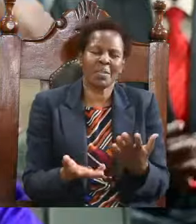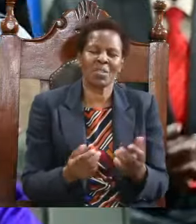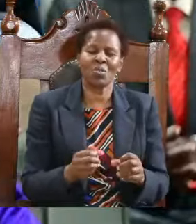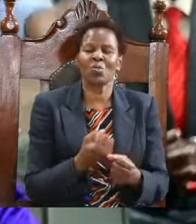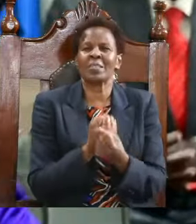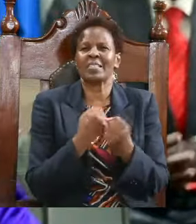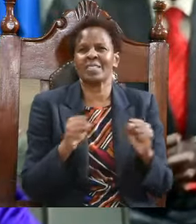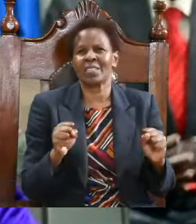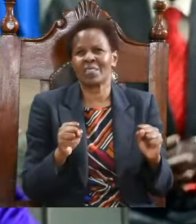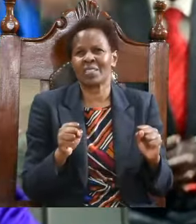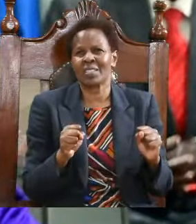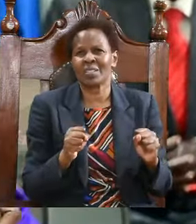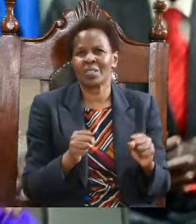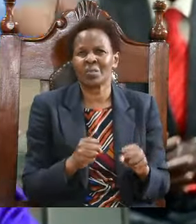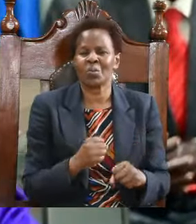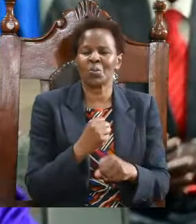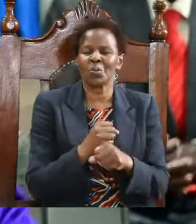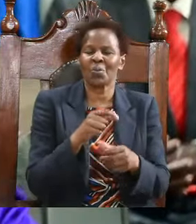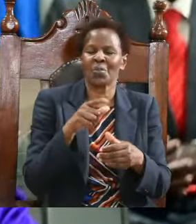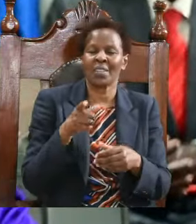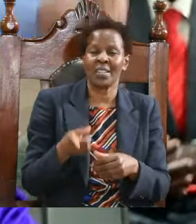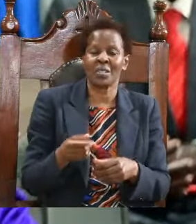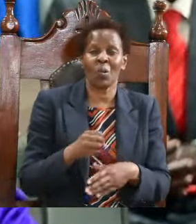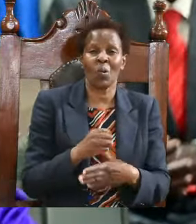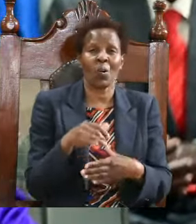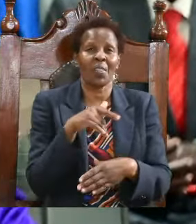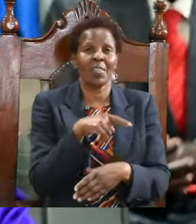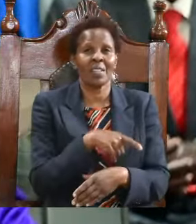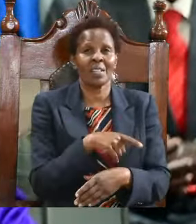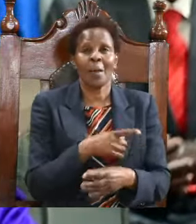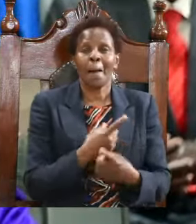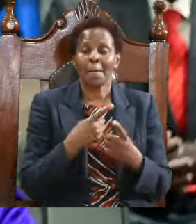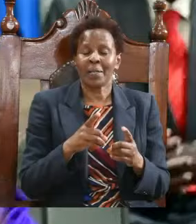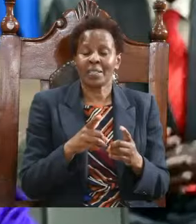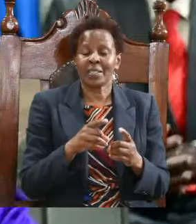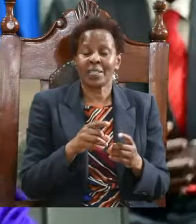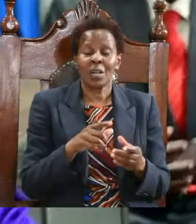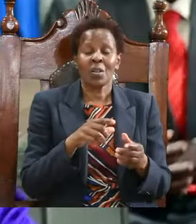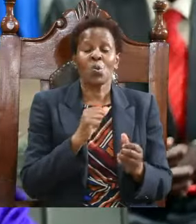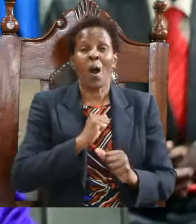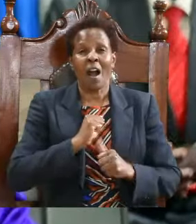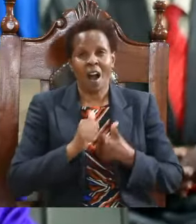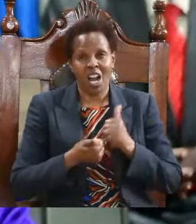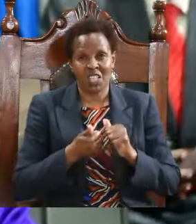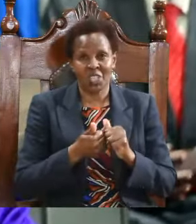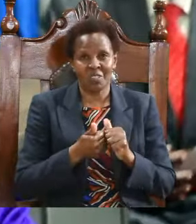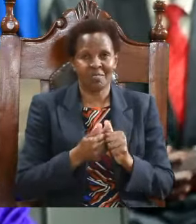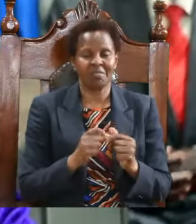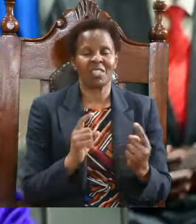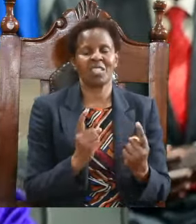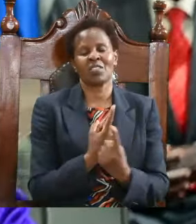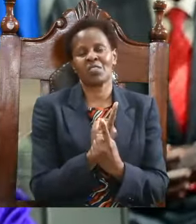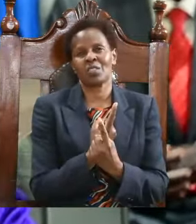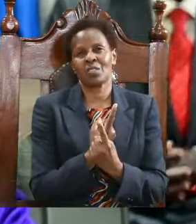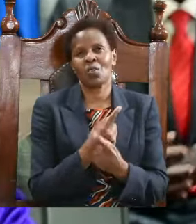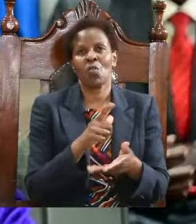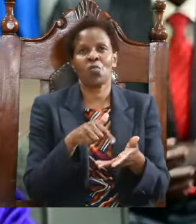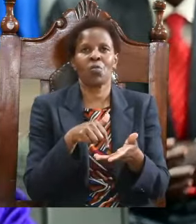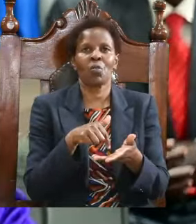what? You are what? But the actions are contrary. They are contrary to what you are